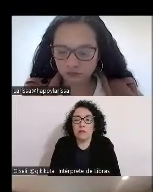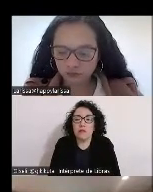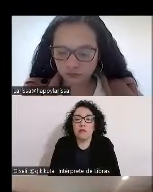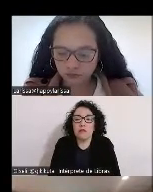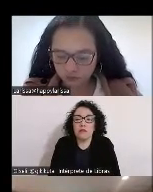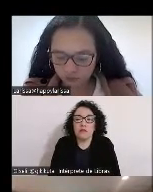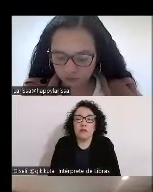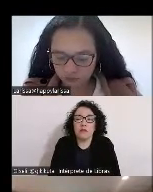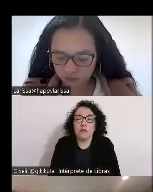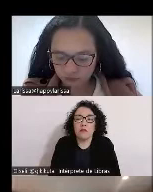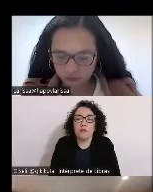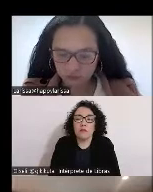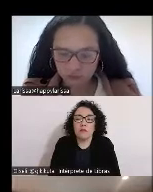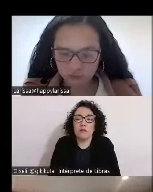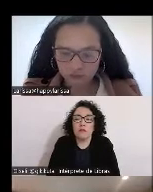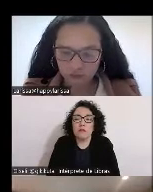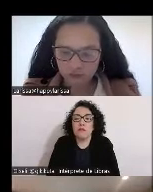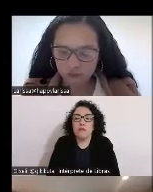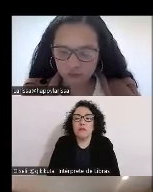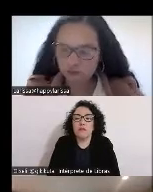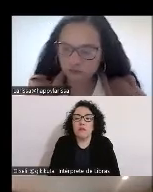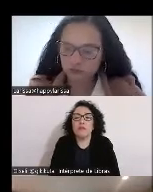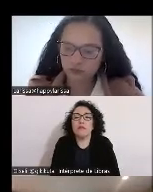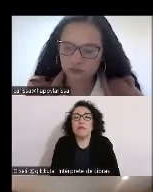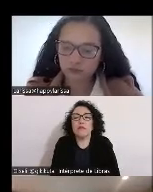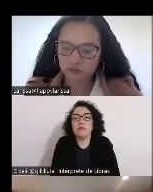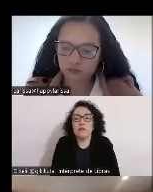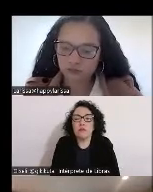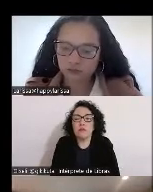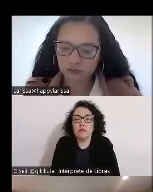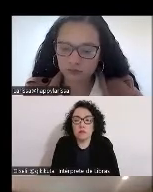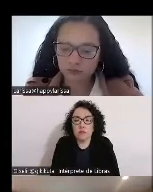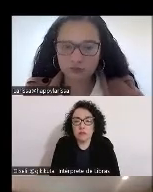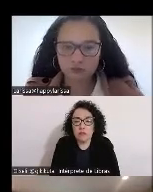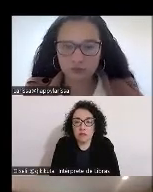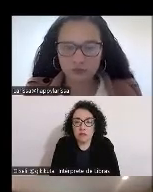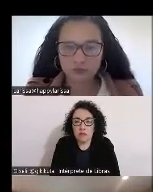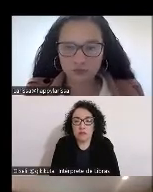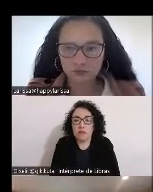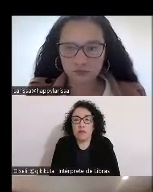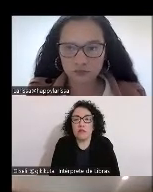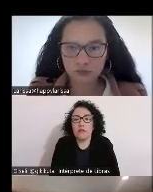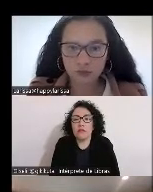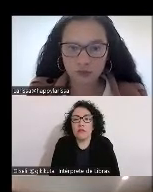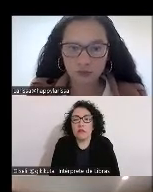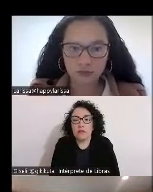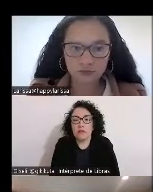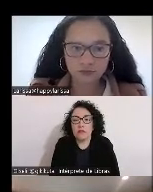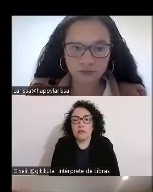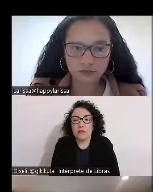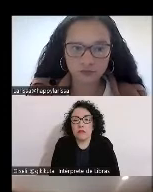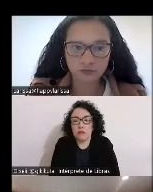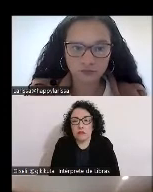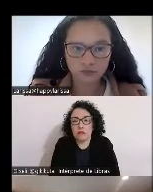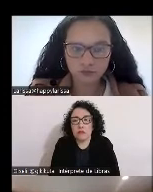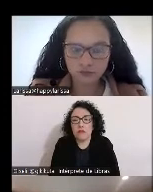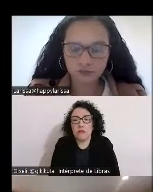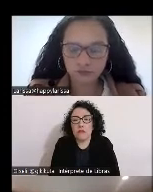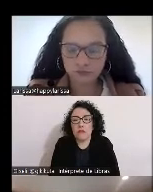activities that we can infuse into different lessons on things like listening, observing,